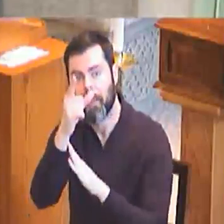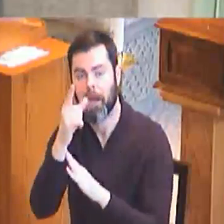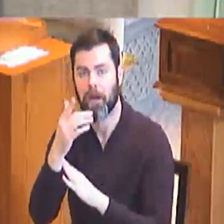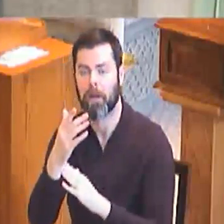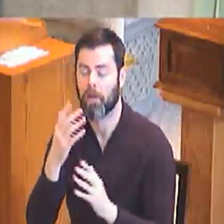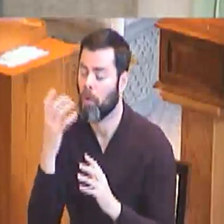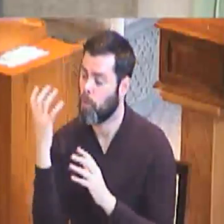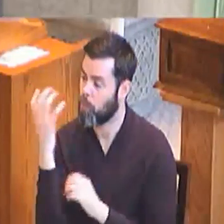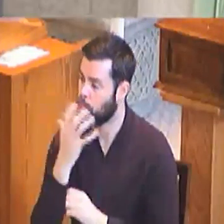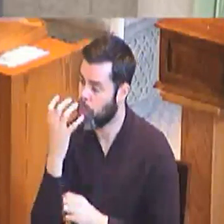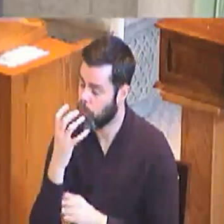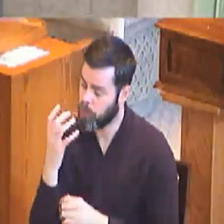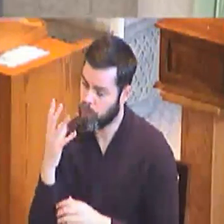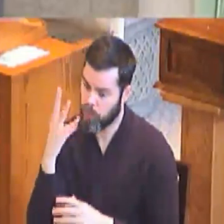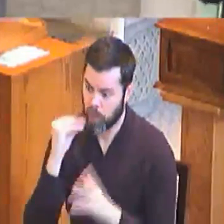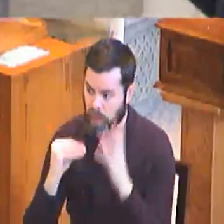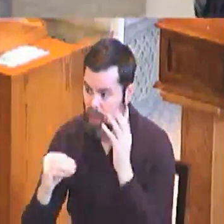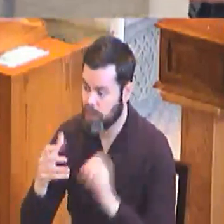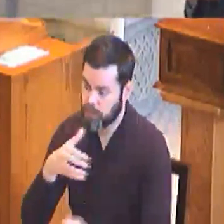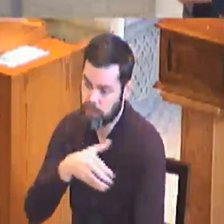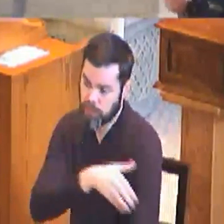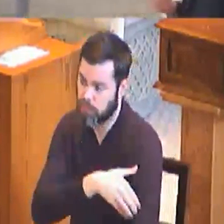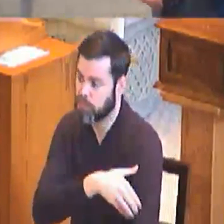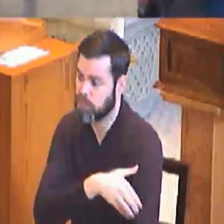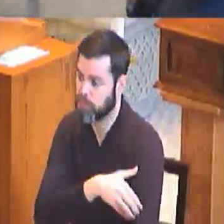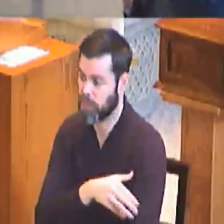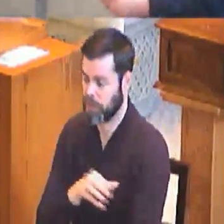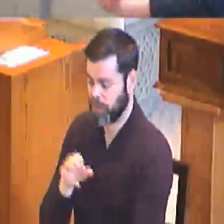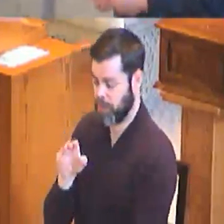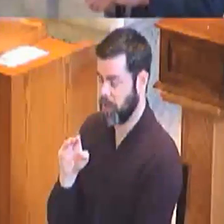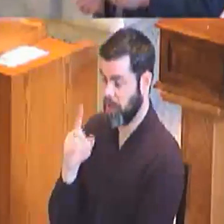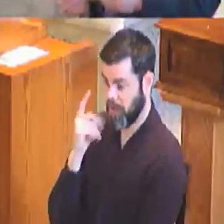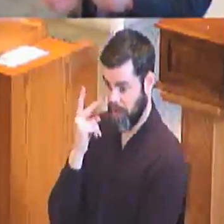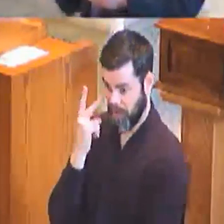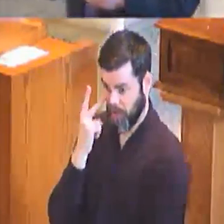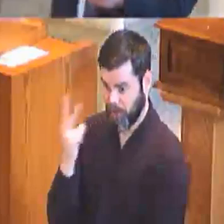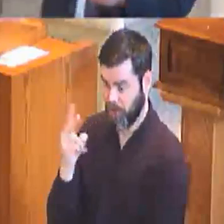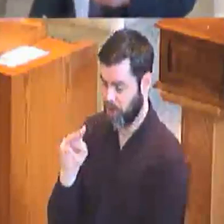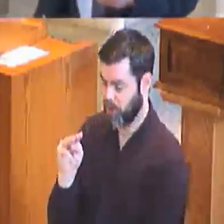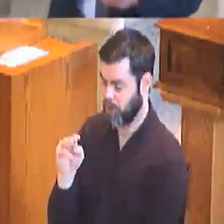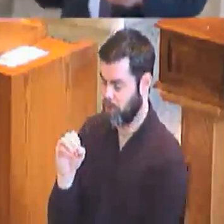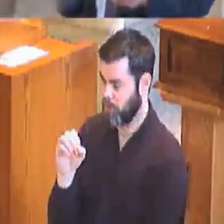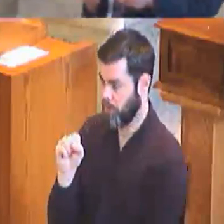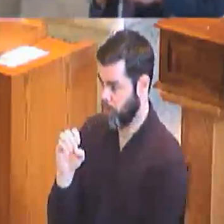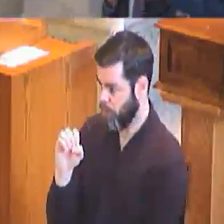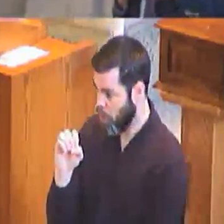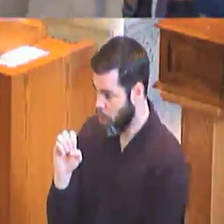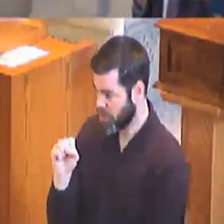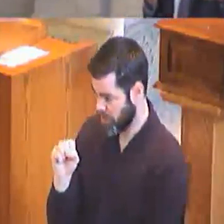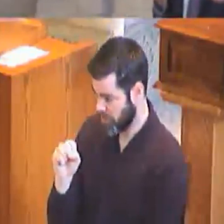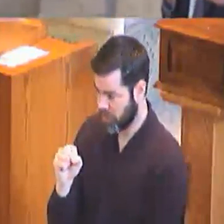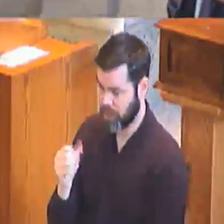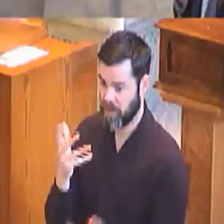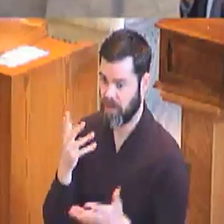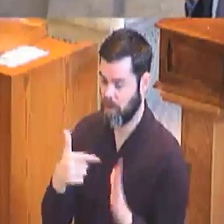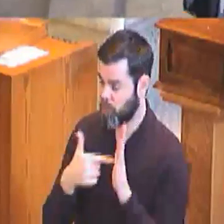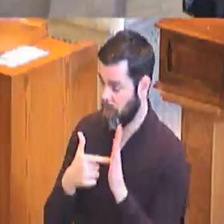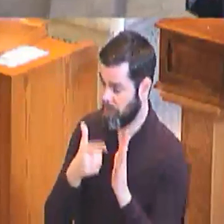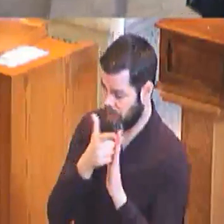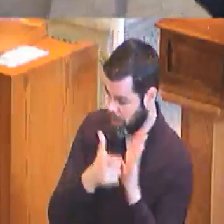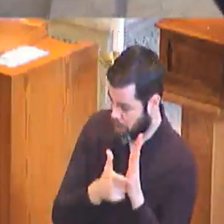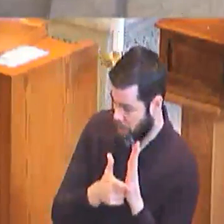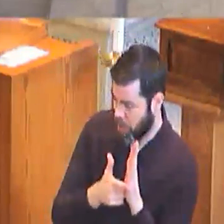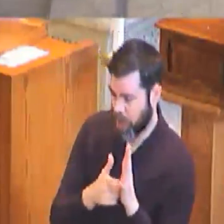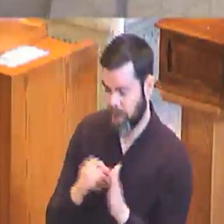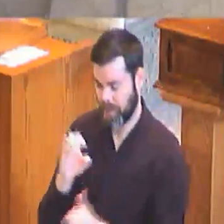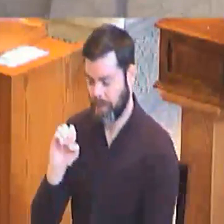John and James. They saw Moses representing the law. They saw Elijah representing the prophets. And